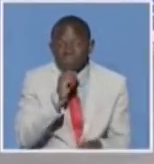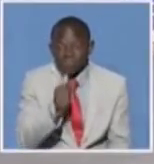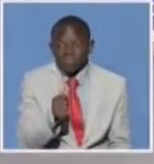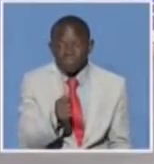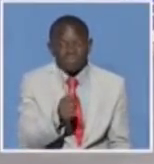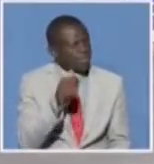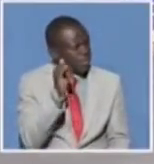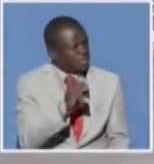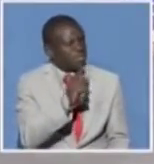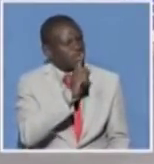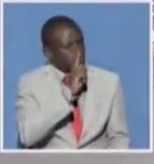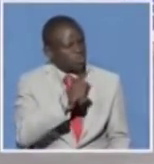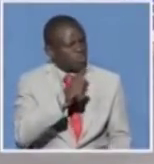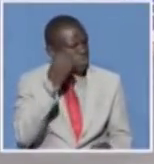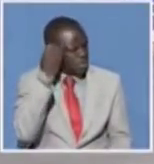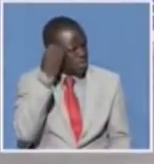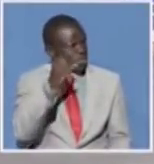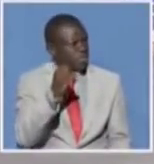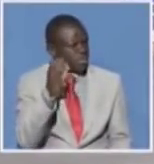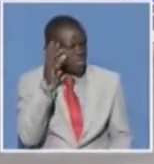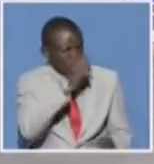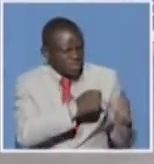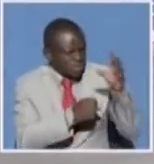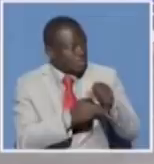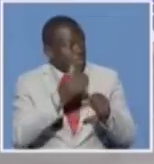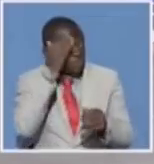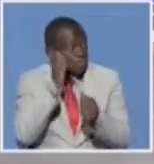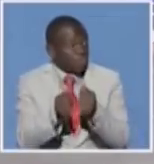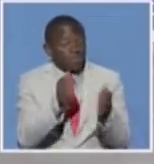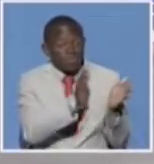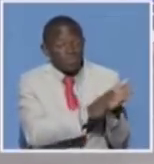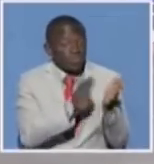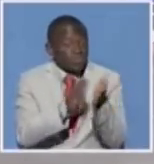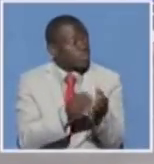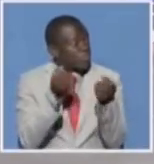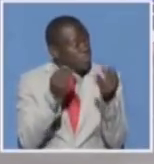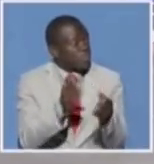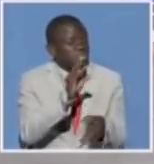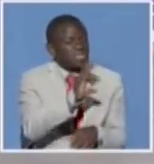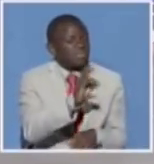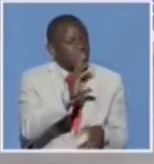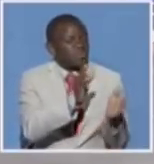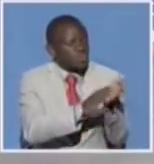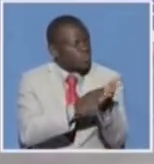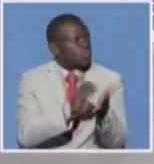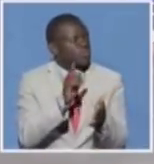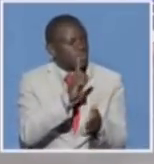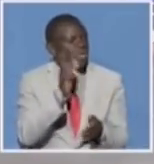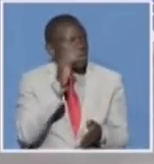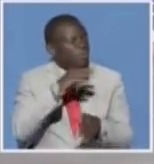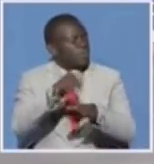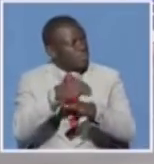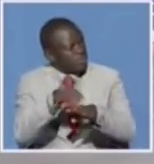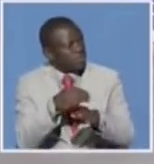the huge number of centers that were affected by the mathematics paper too. Agreeably, yes, it is a